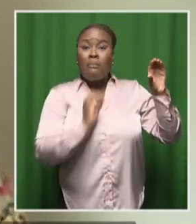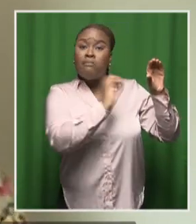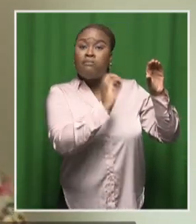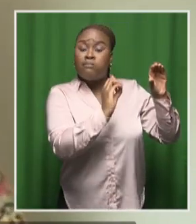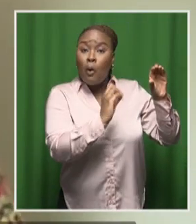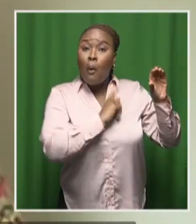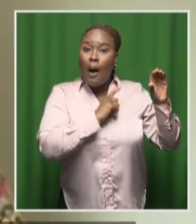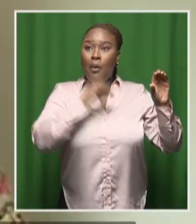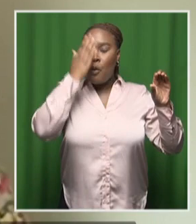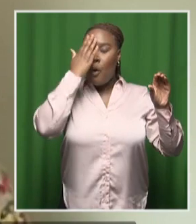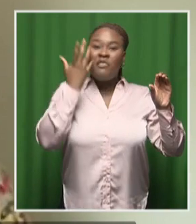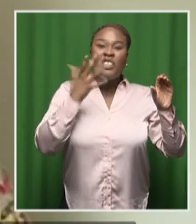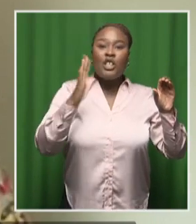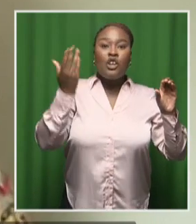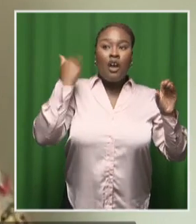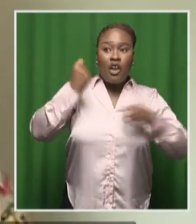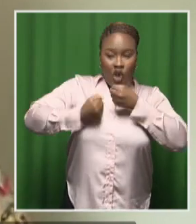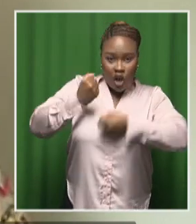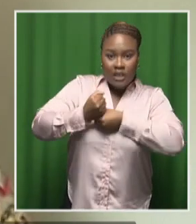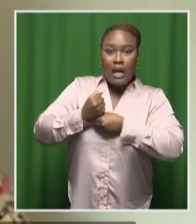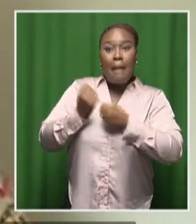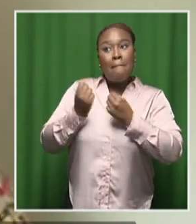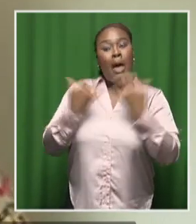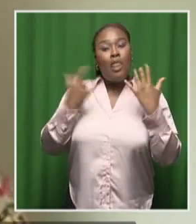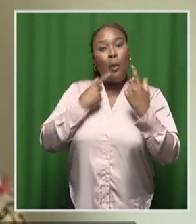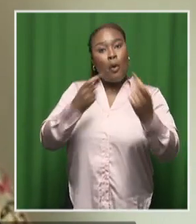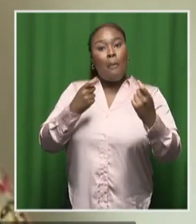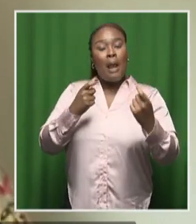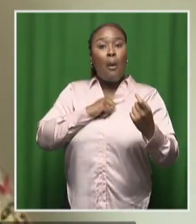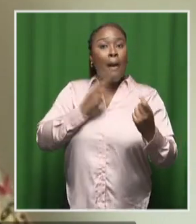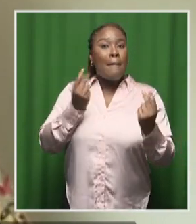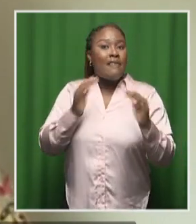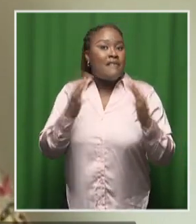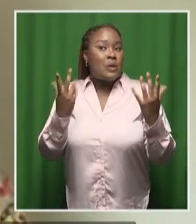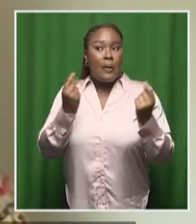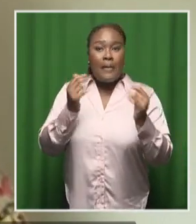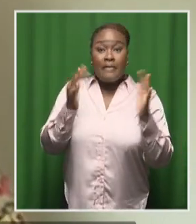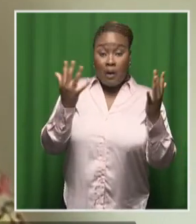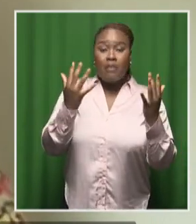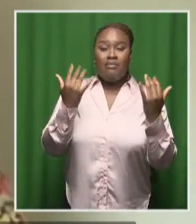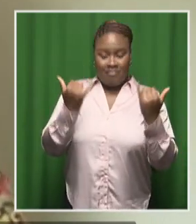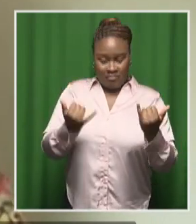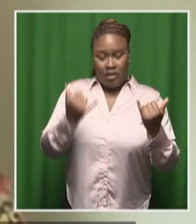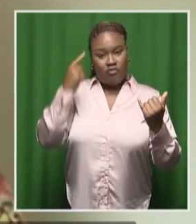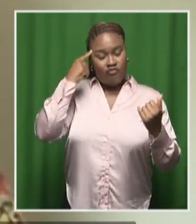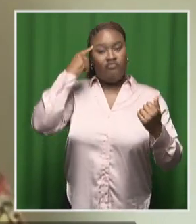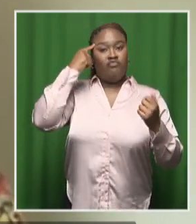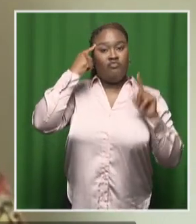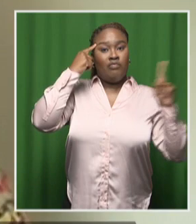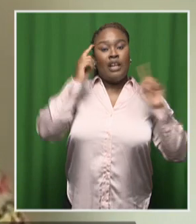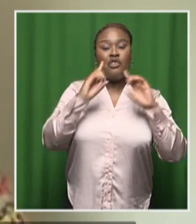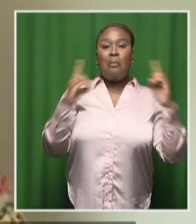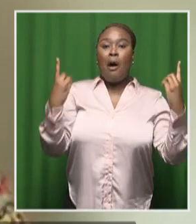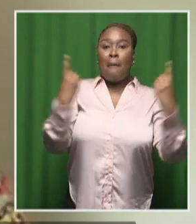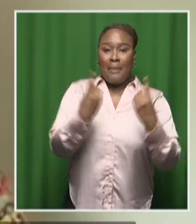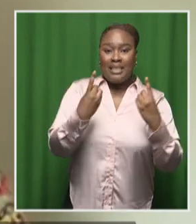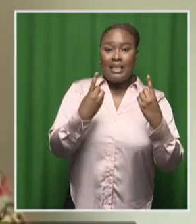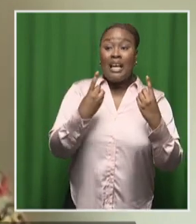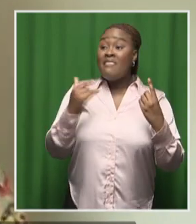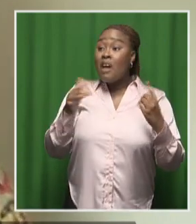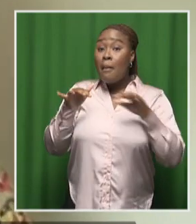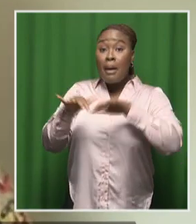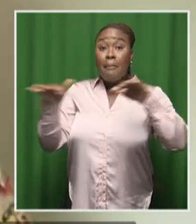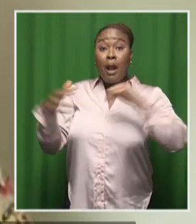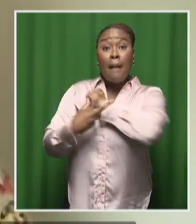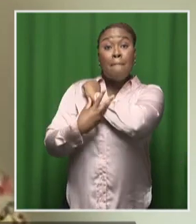knew years ago that this was going to be a challenge, and that is why the department allows us for indigent